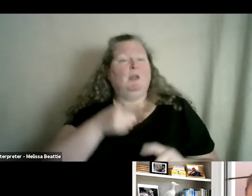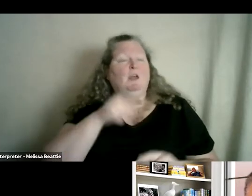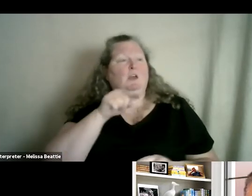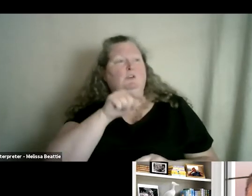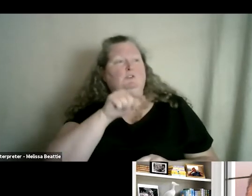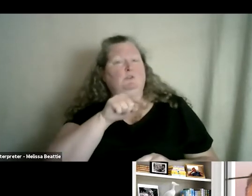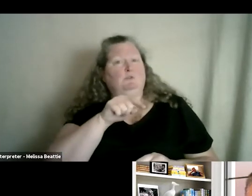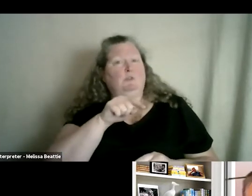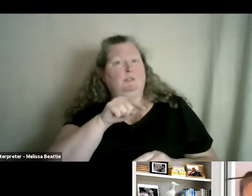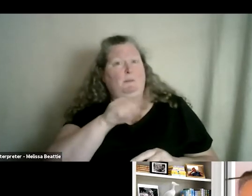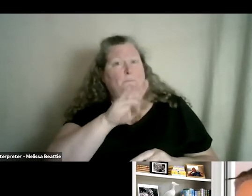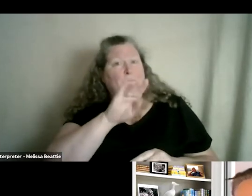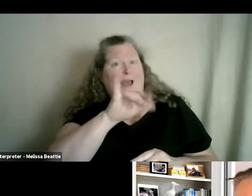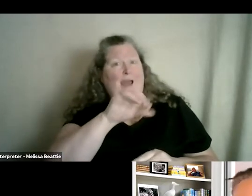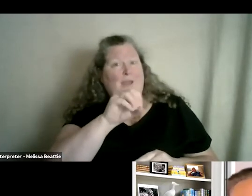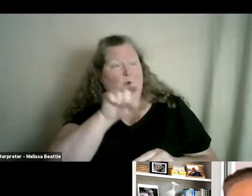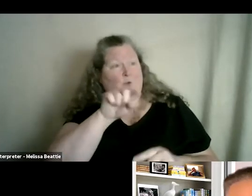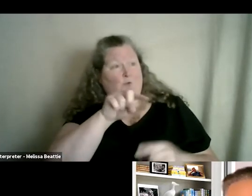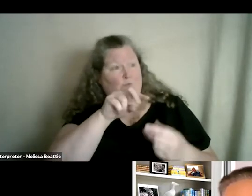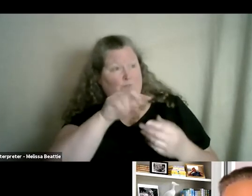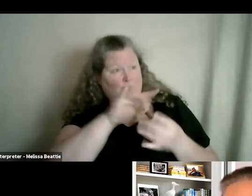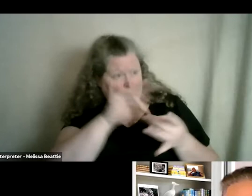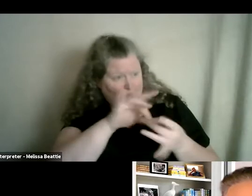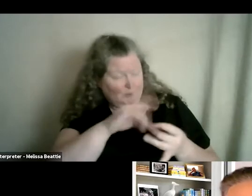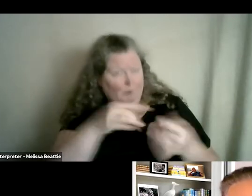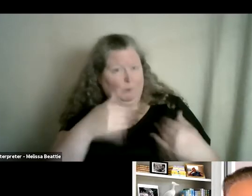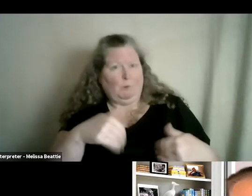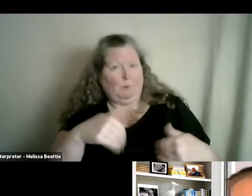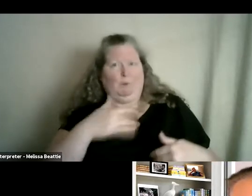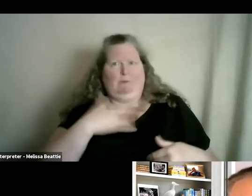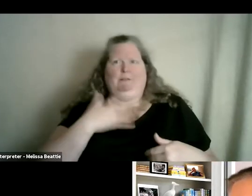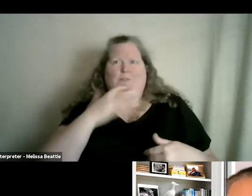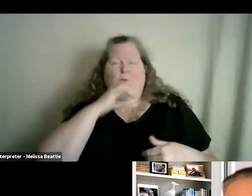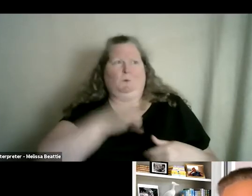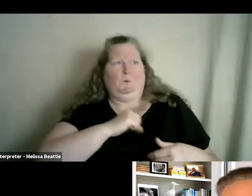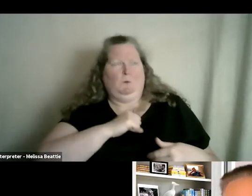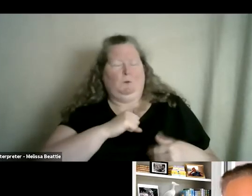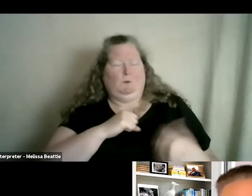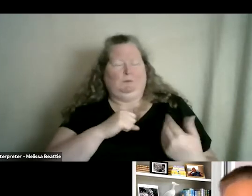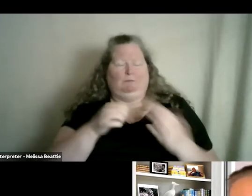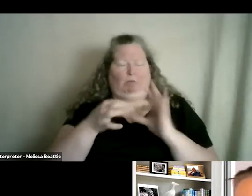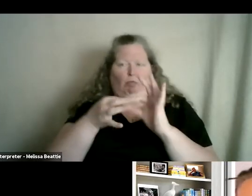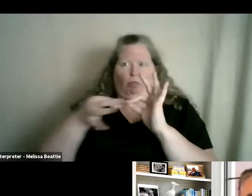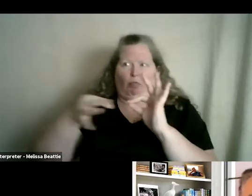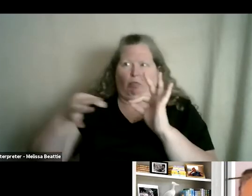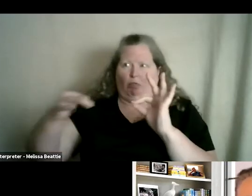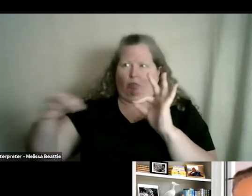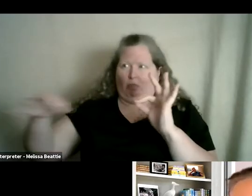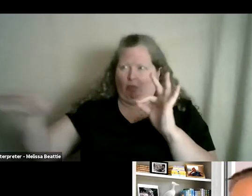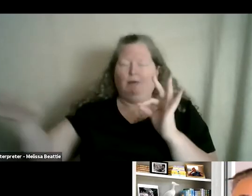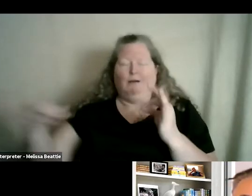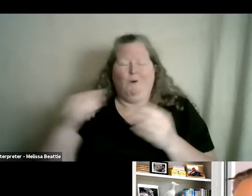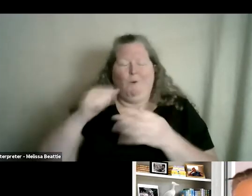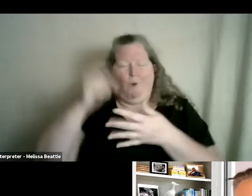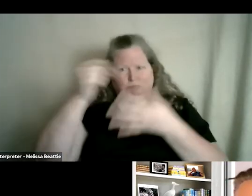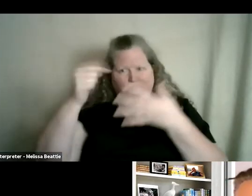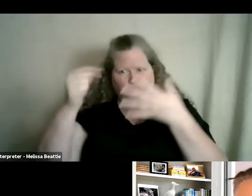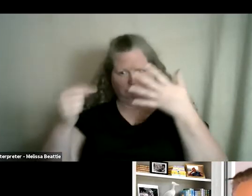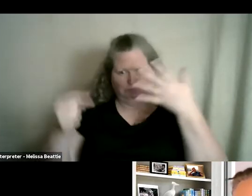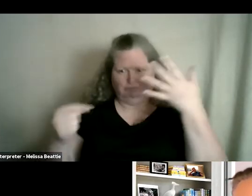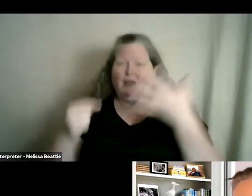Rick, it just made me feel so old. I mean, it's like, yeah, all of these things did indeed